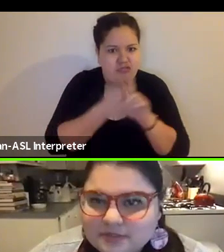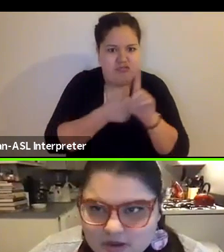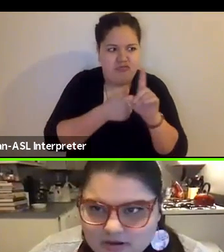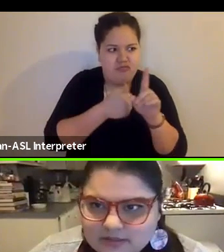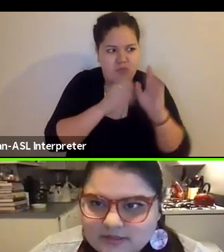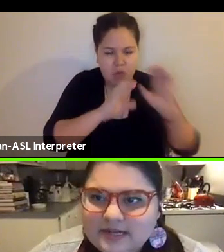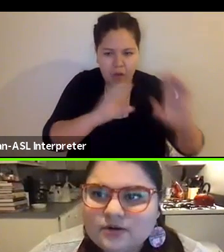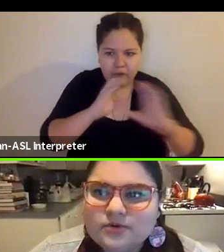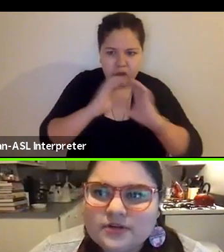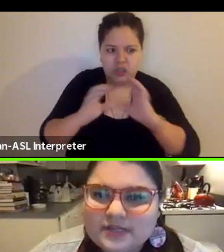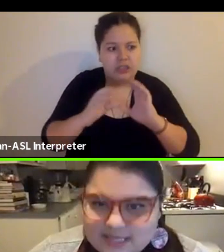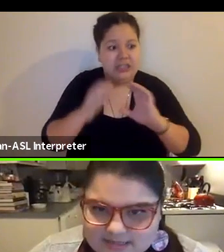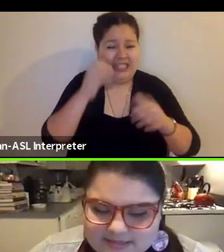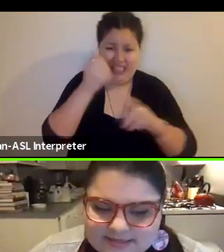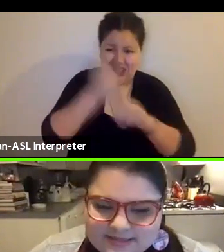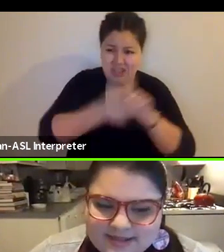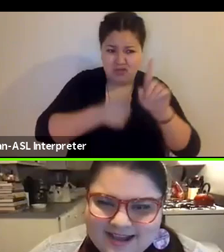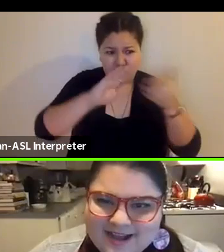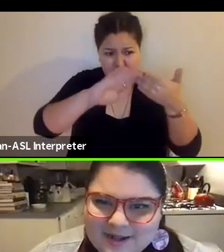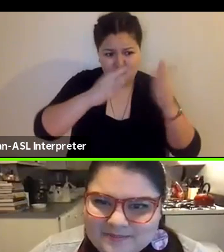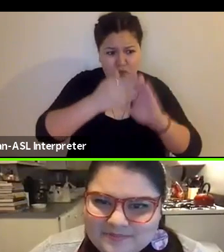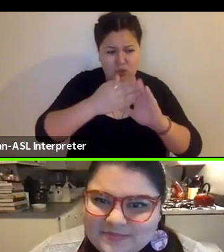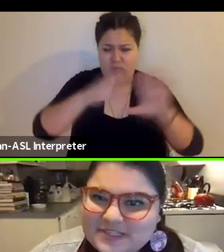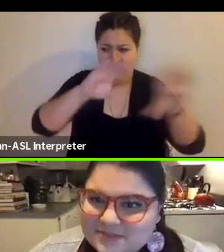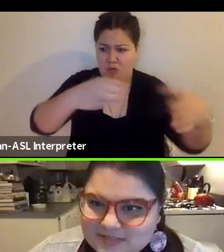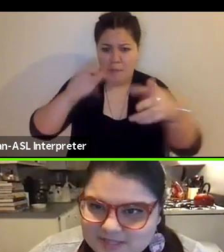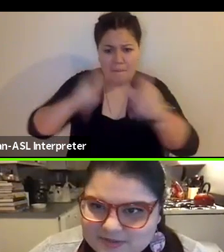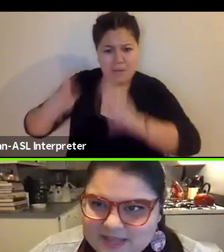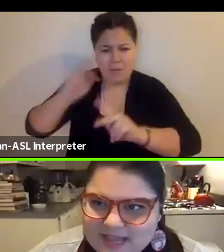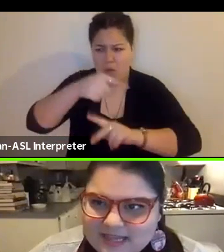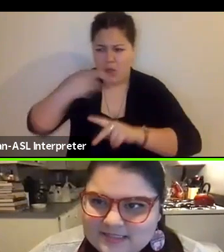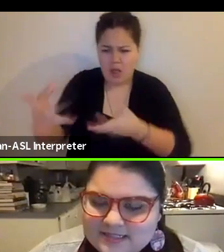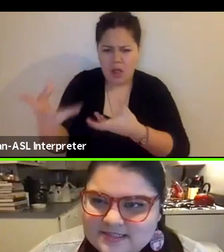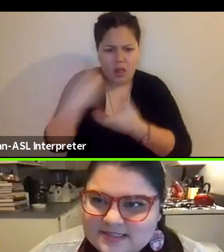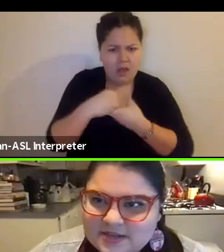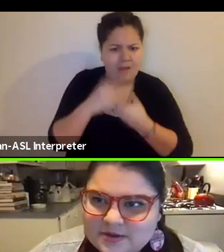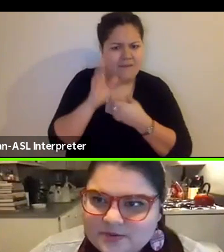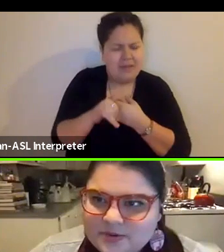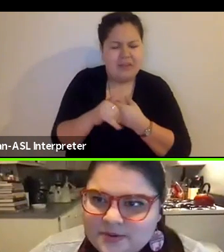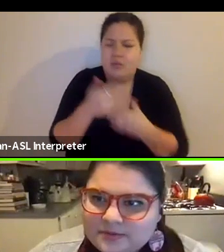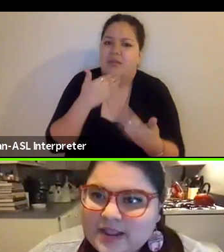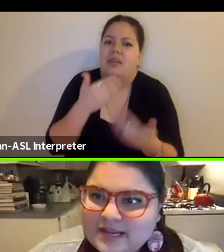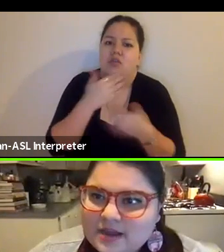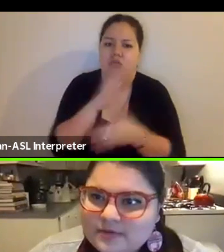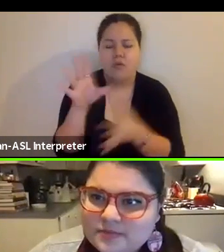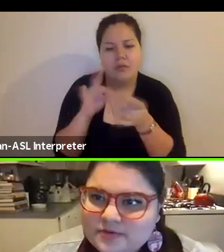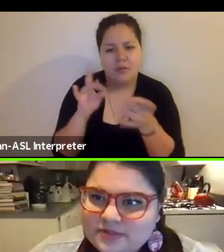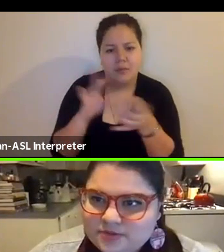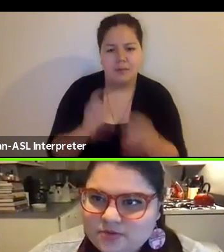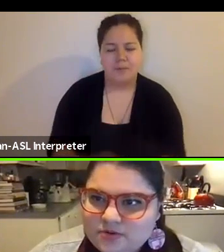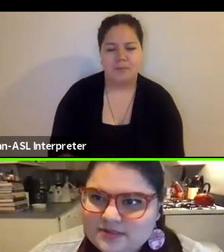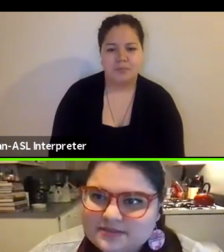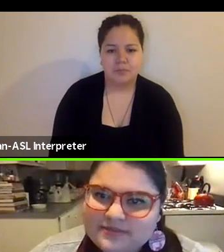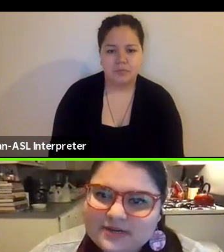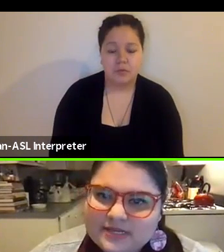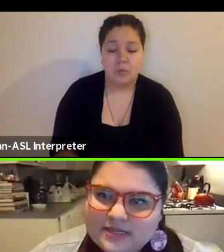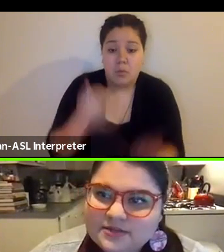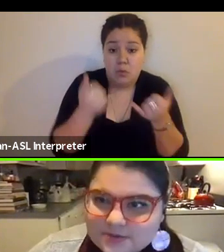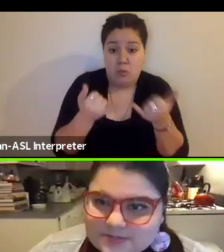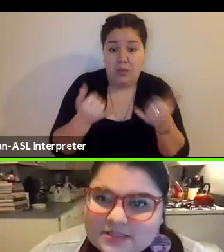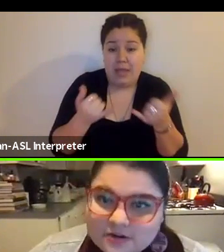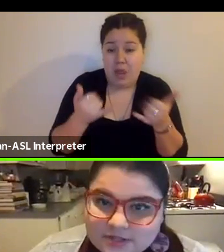of people are, and our work is. So thank you with that. And so right now we're moving towards the